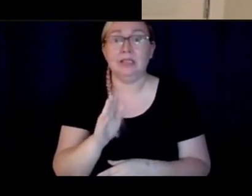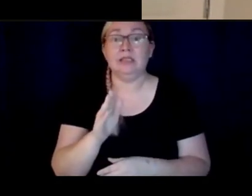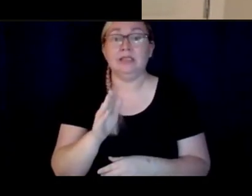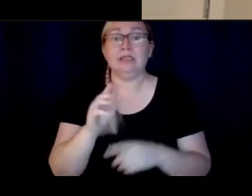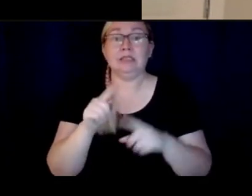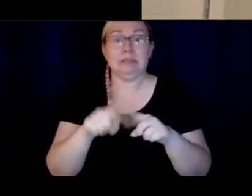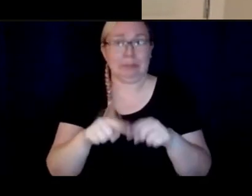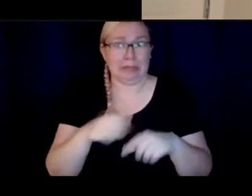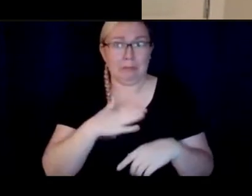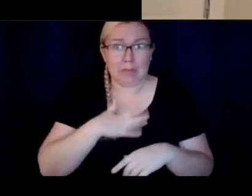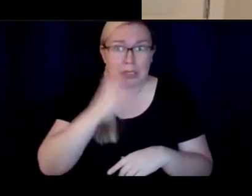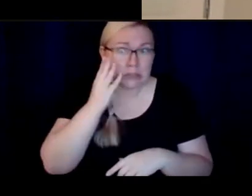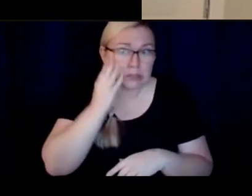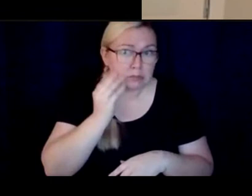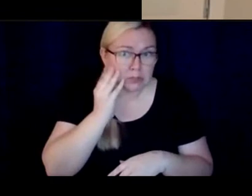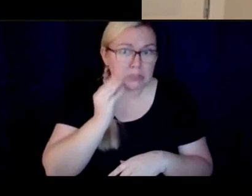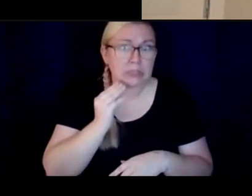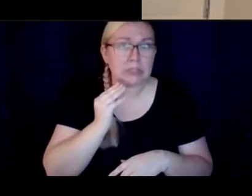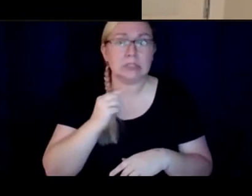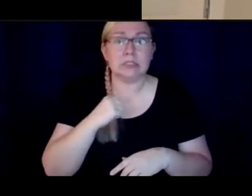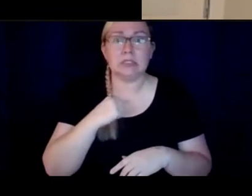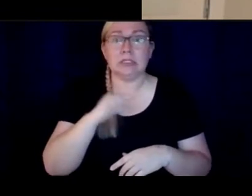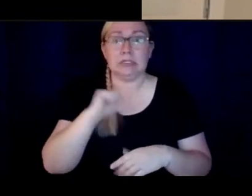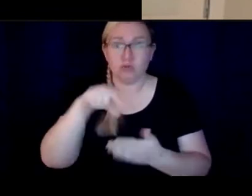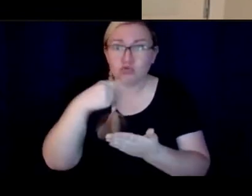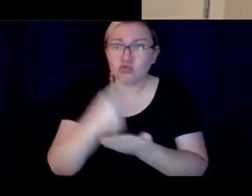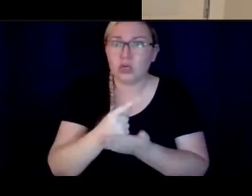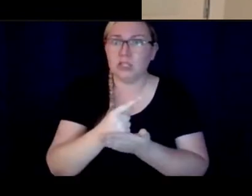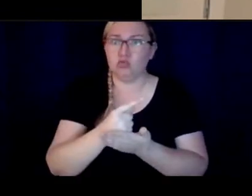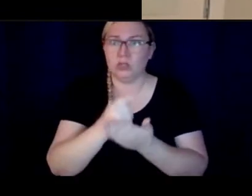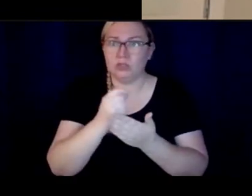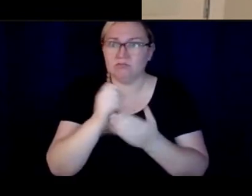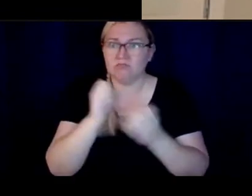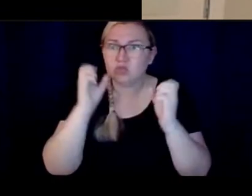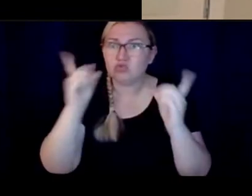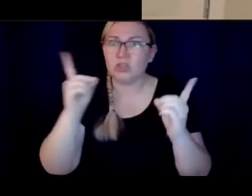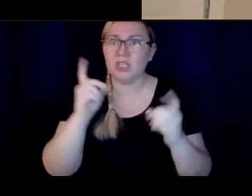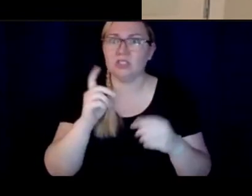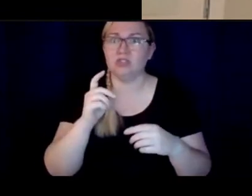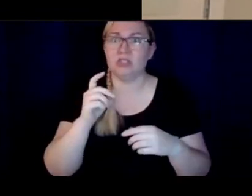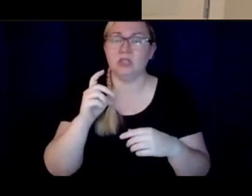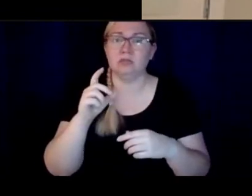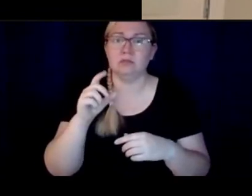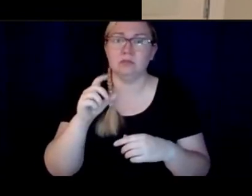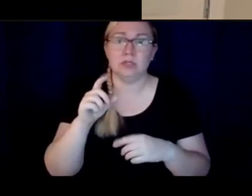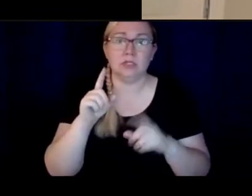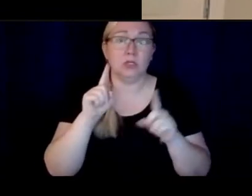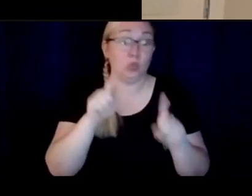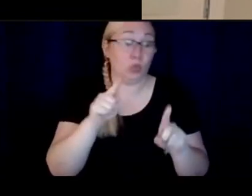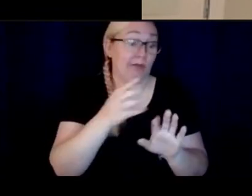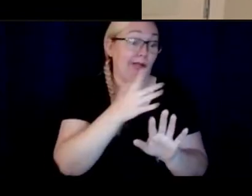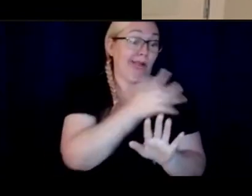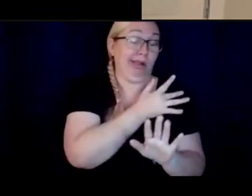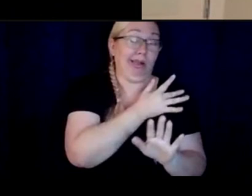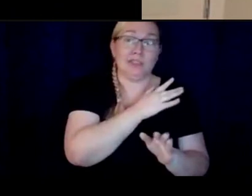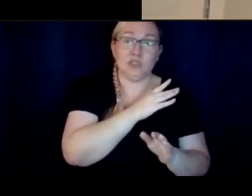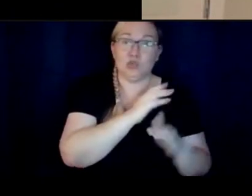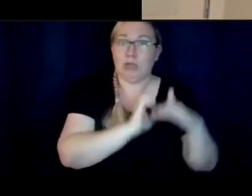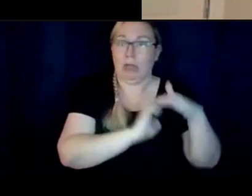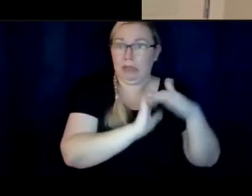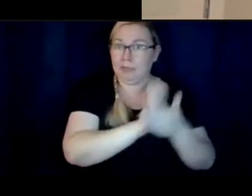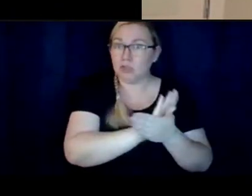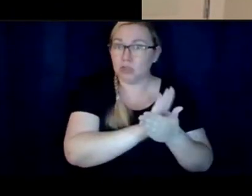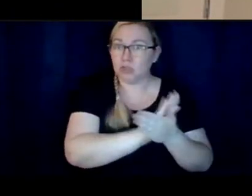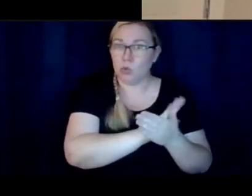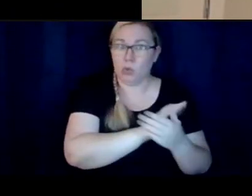experiences in graduate education all the way up to going back to grade school, just